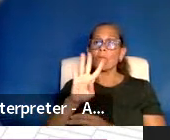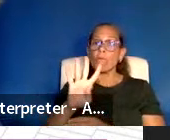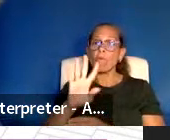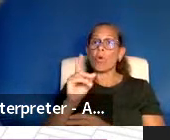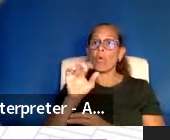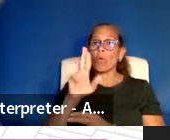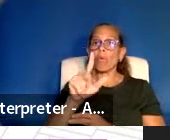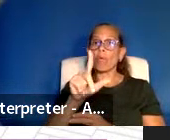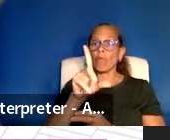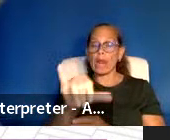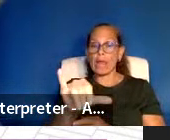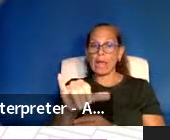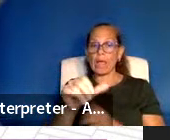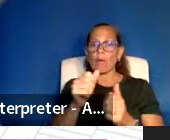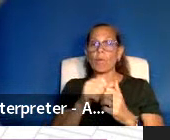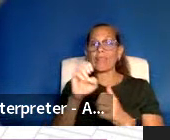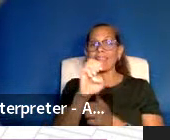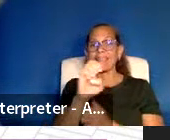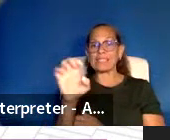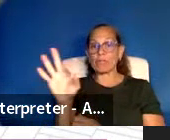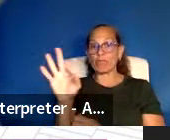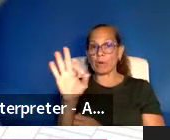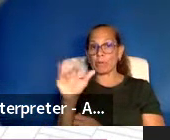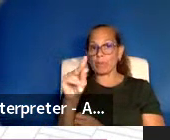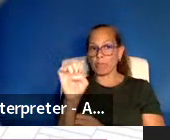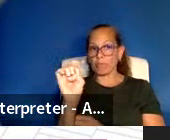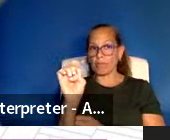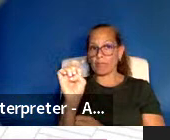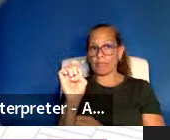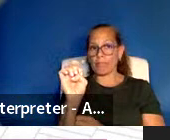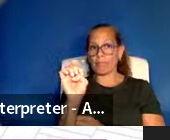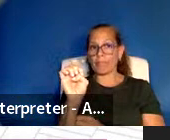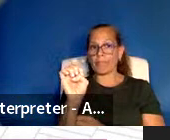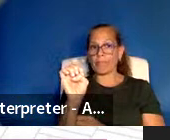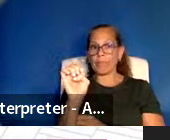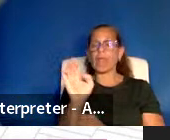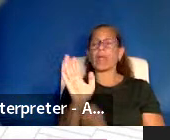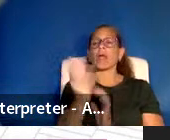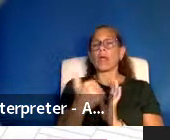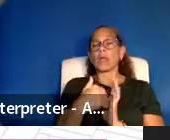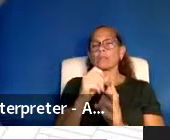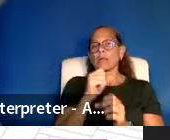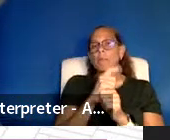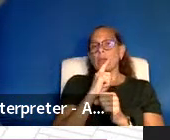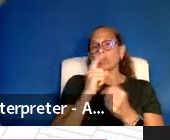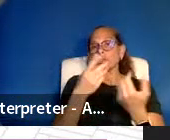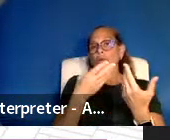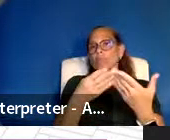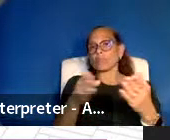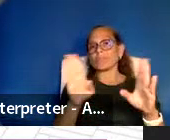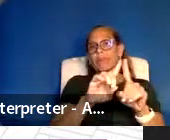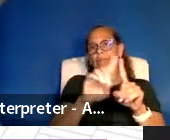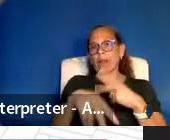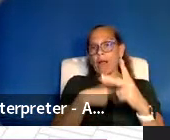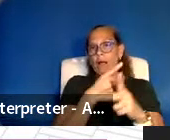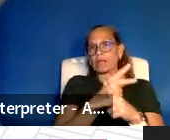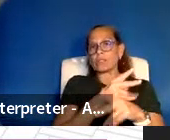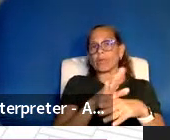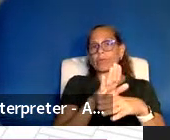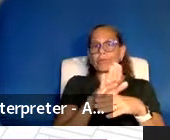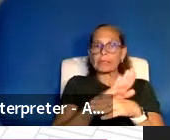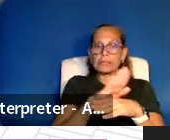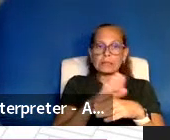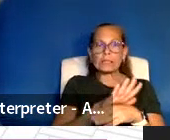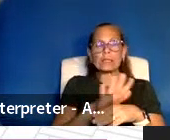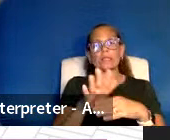overlays along East Tremont Avenue would again ensure a wide range of local retail to set